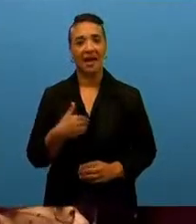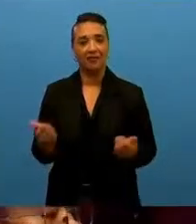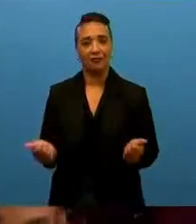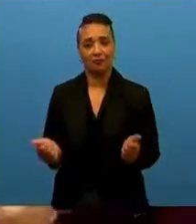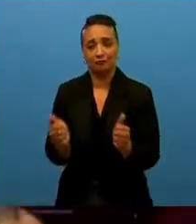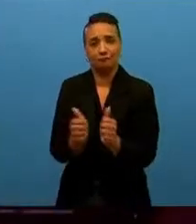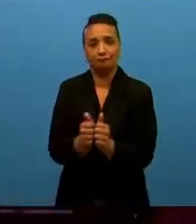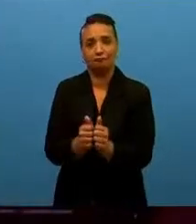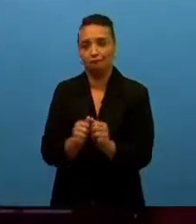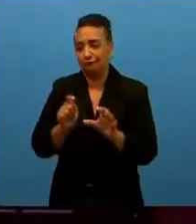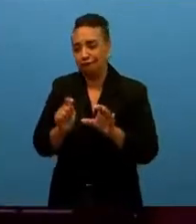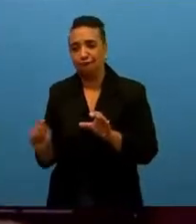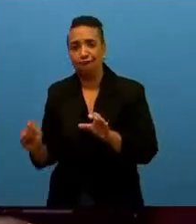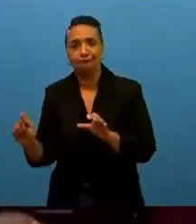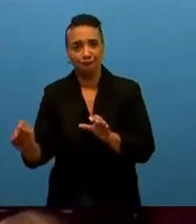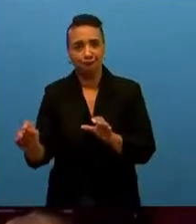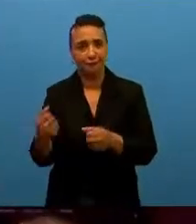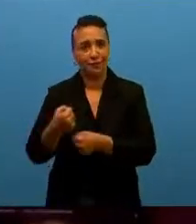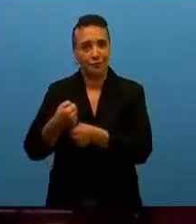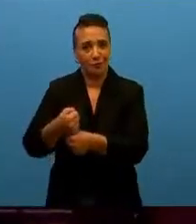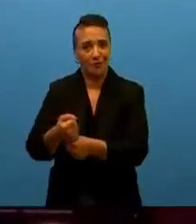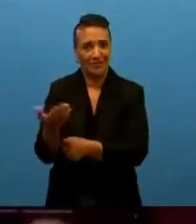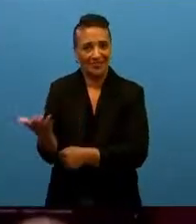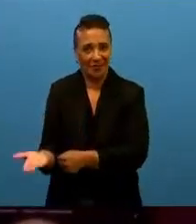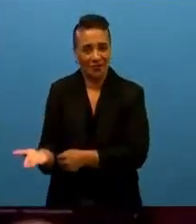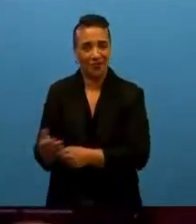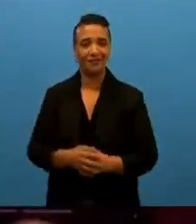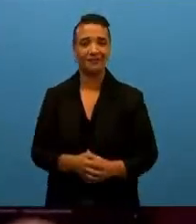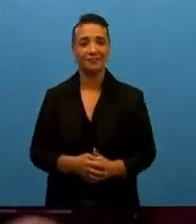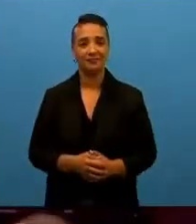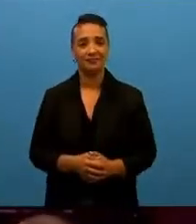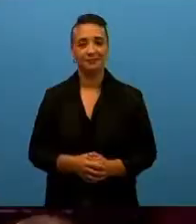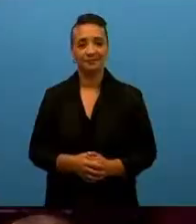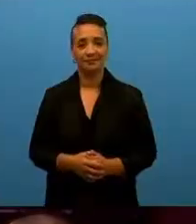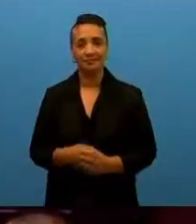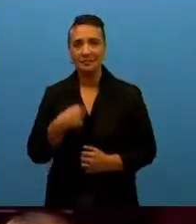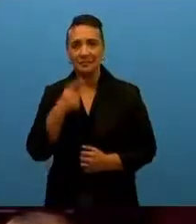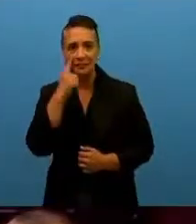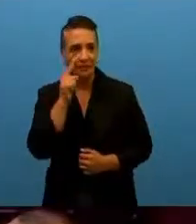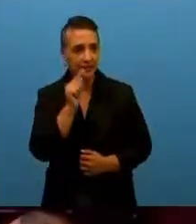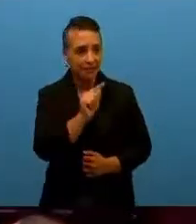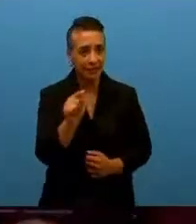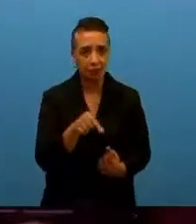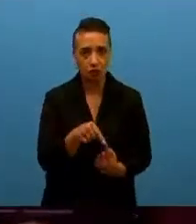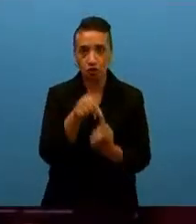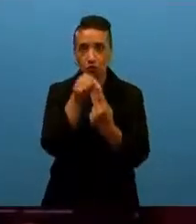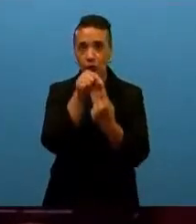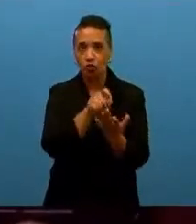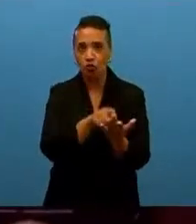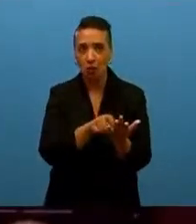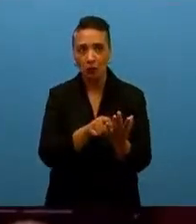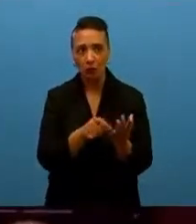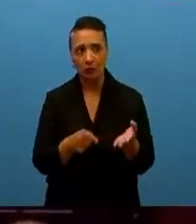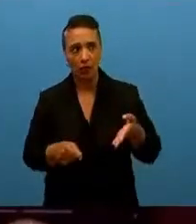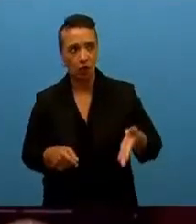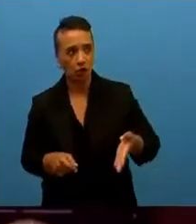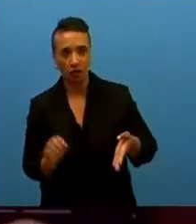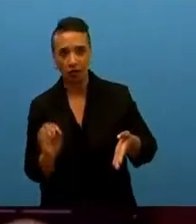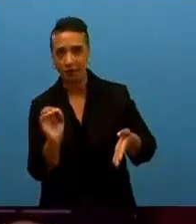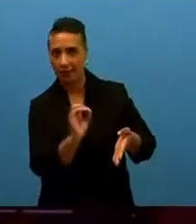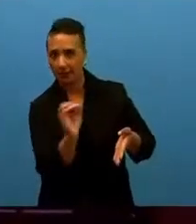present in the room as well. So I'd like to give, well, let's see, no, the special rapporteur doesn't appear to be present,